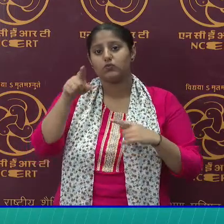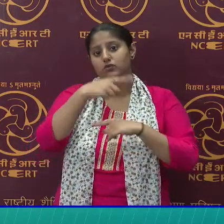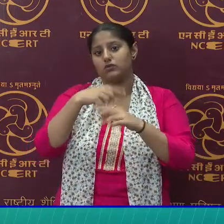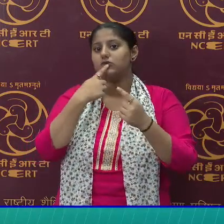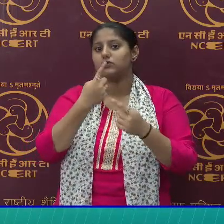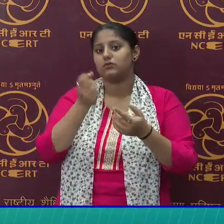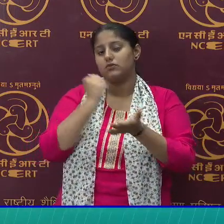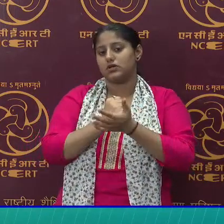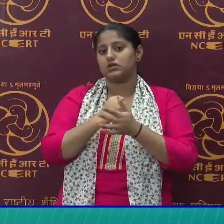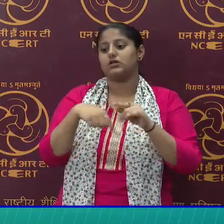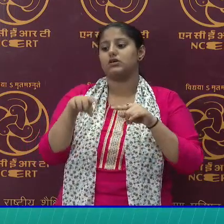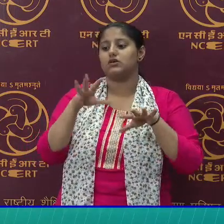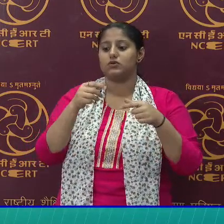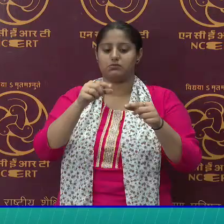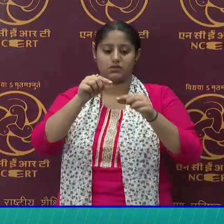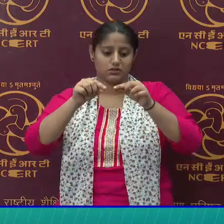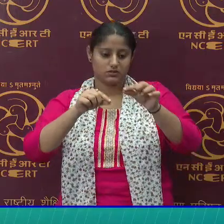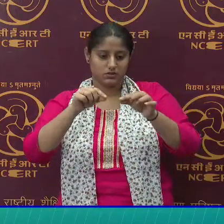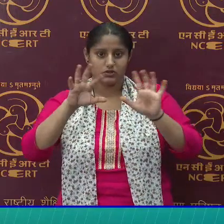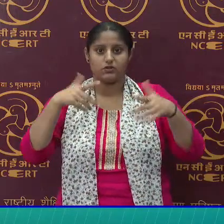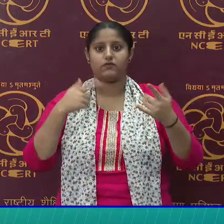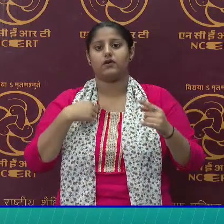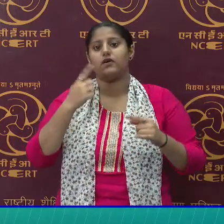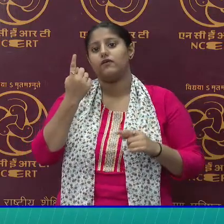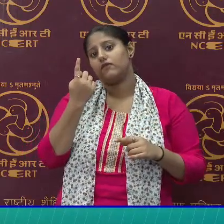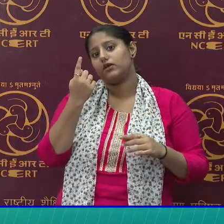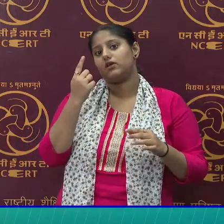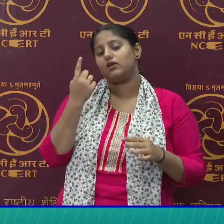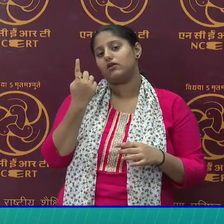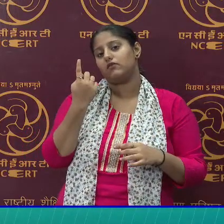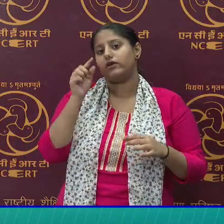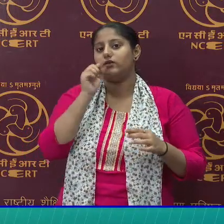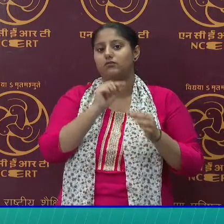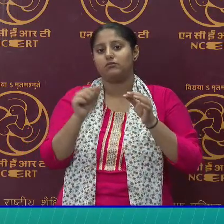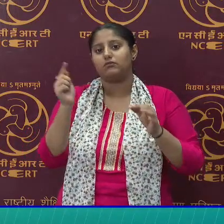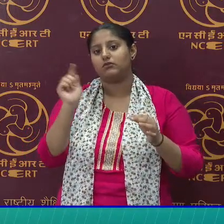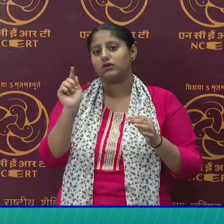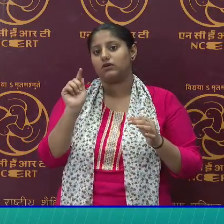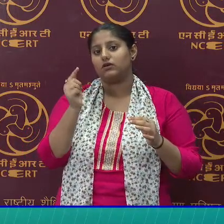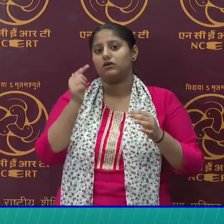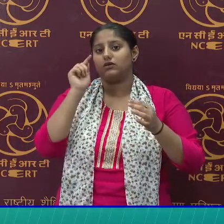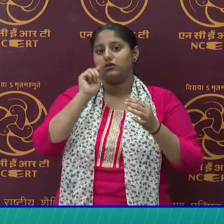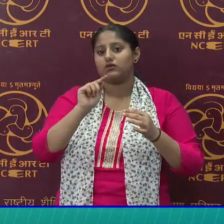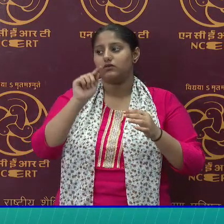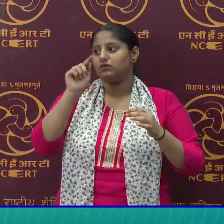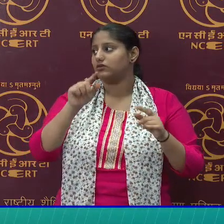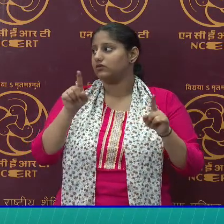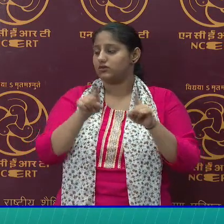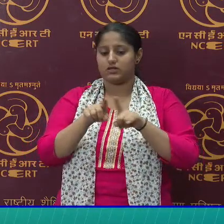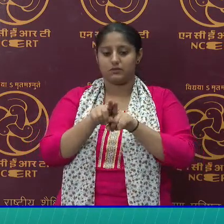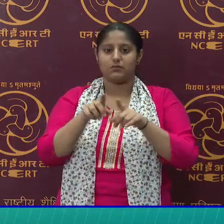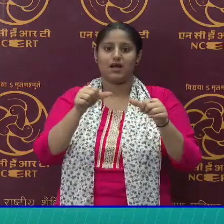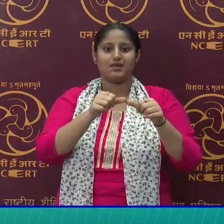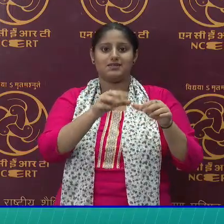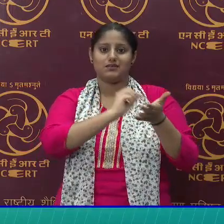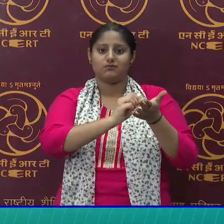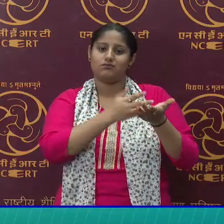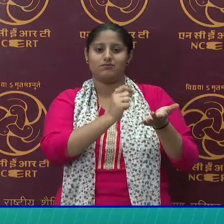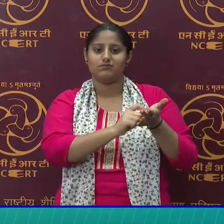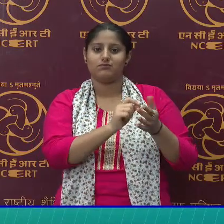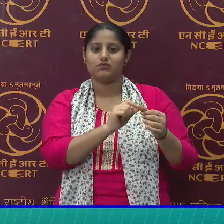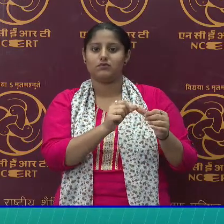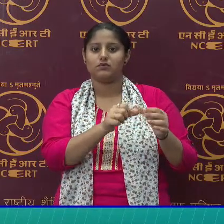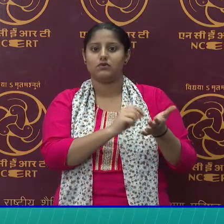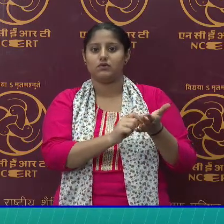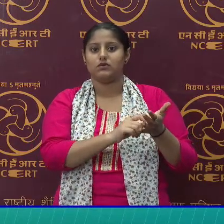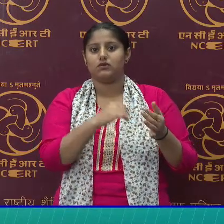show that by shifting one letter, one matchstick, it becomes, well, the answer is provided in another, at the end